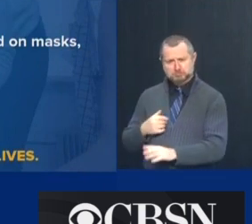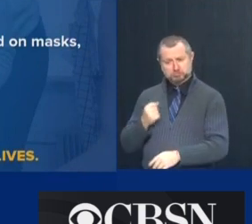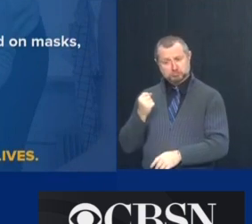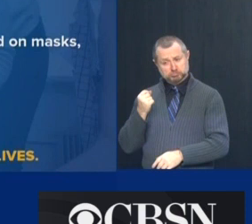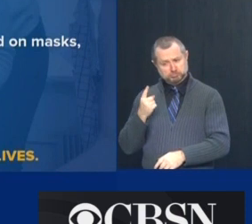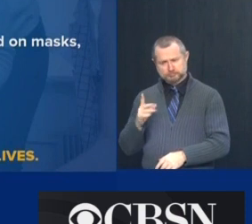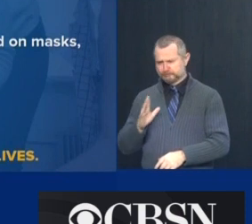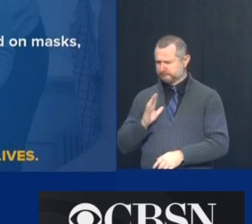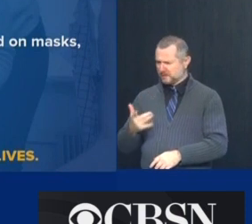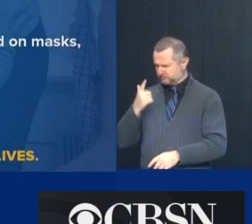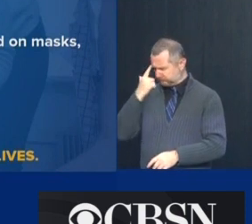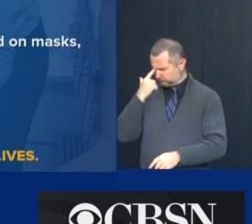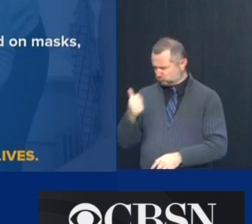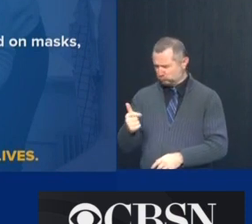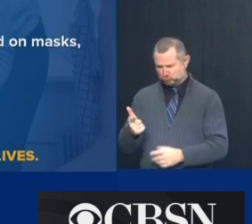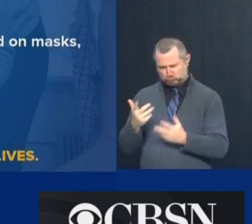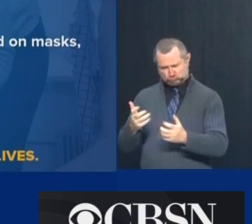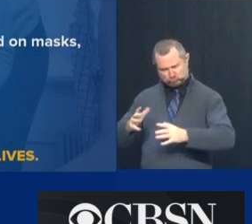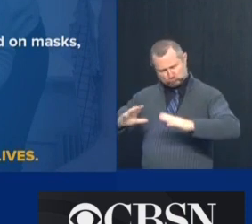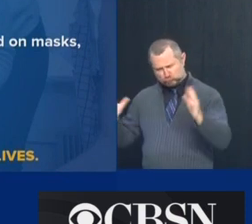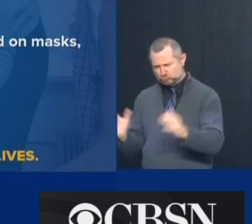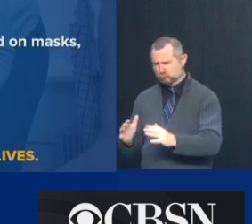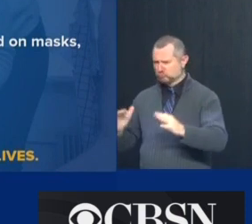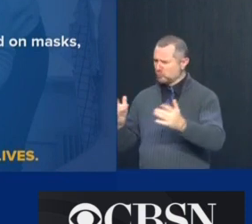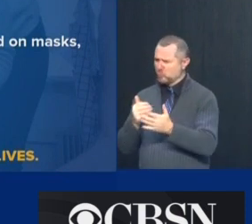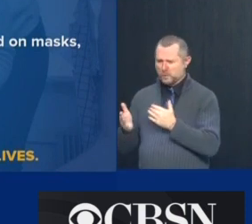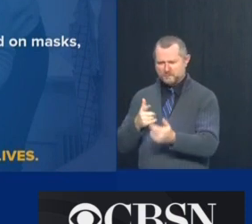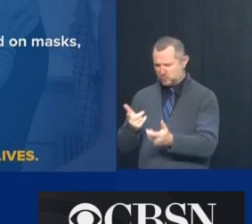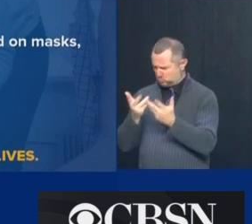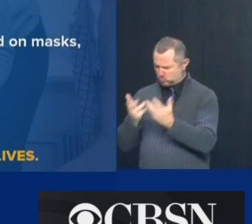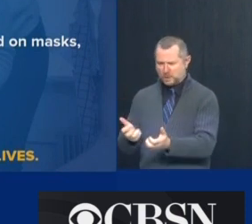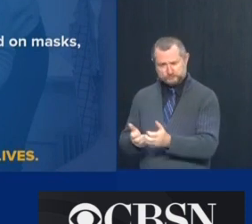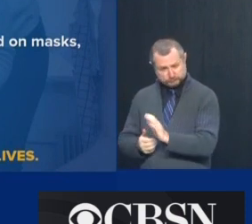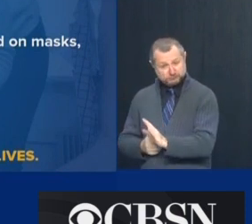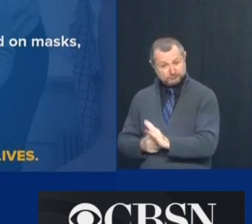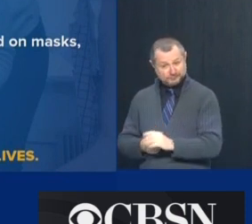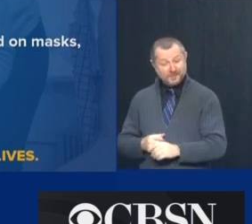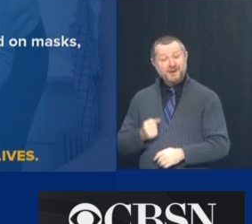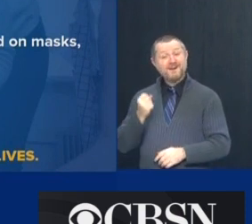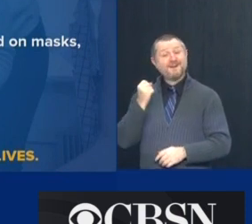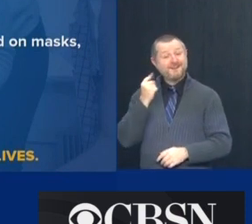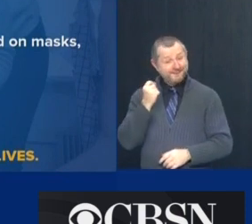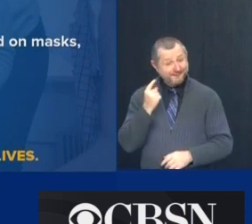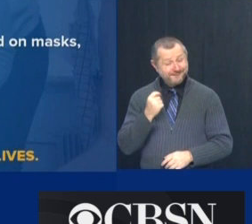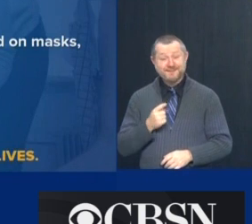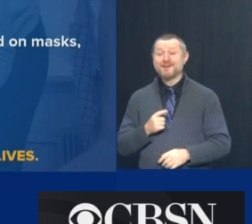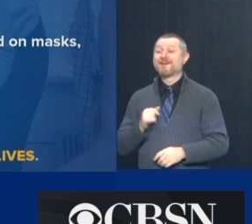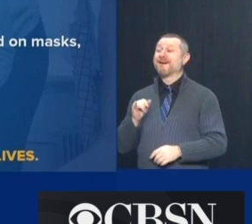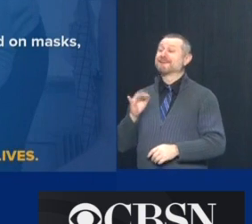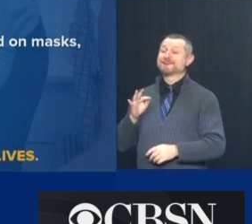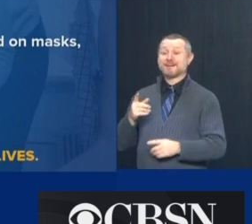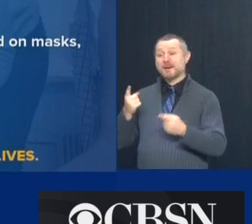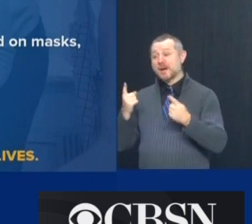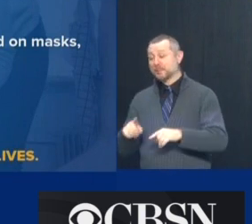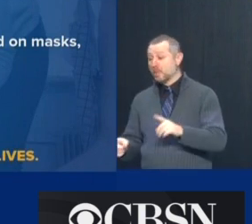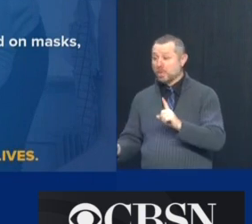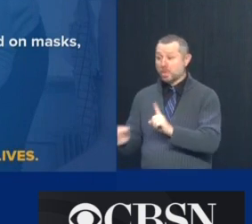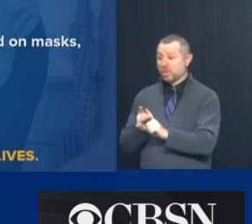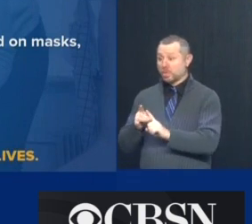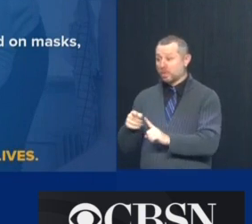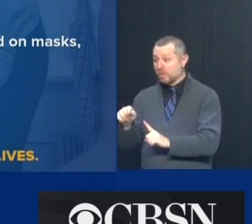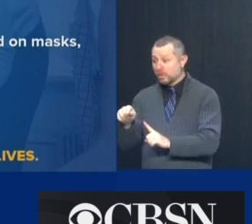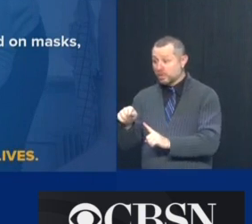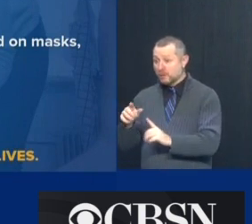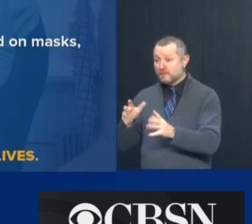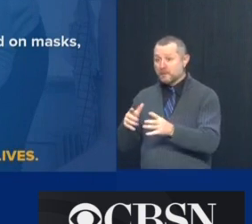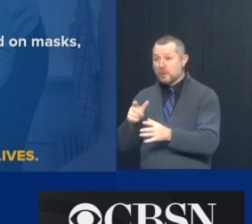you want in your house. Invite whoever you want. But here's the deal. If somebody gets sick from